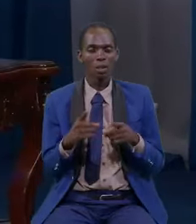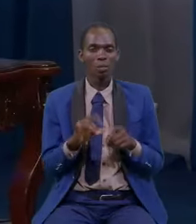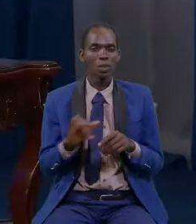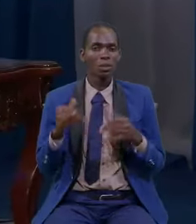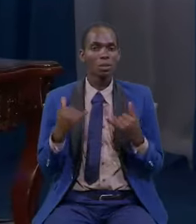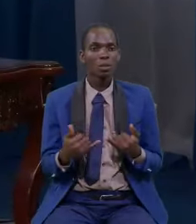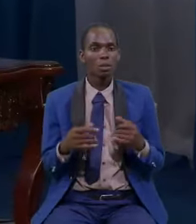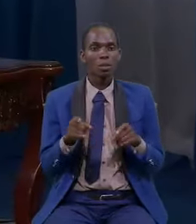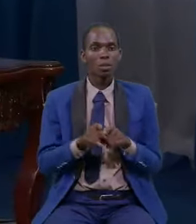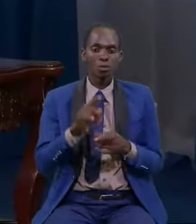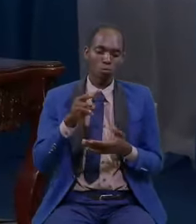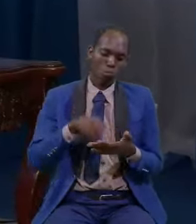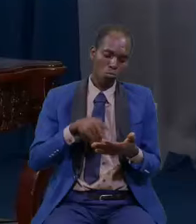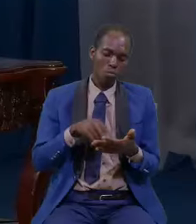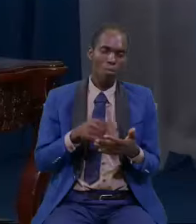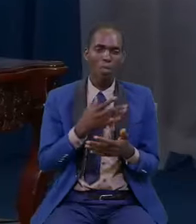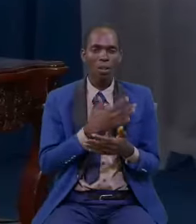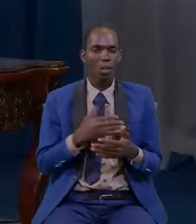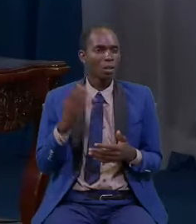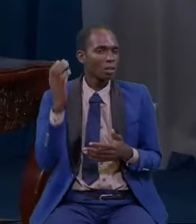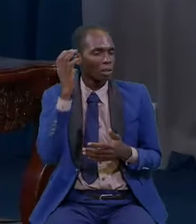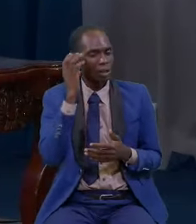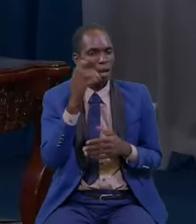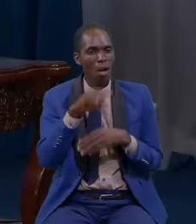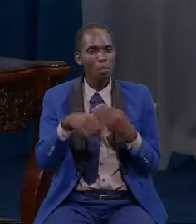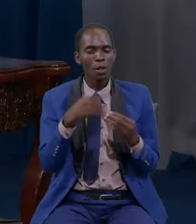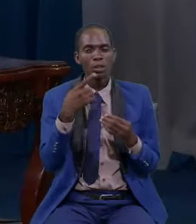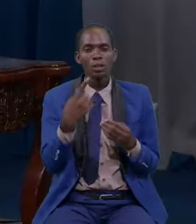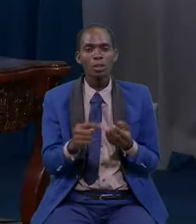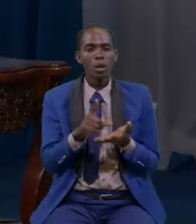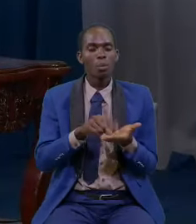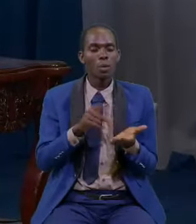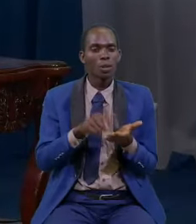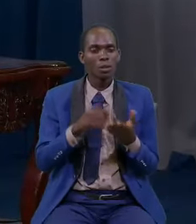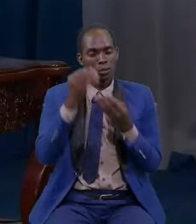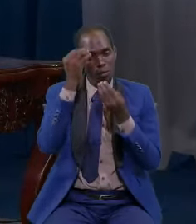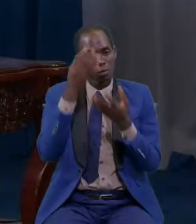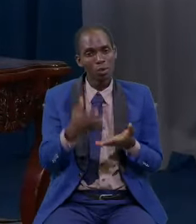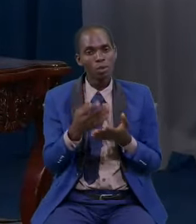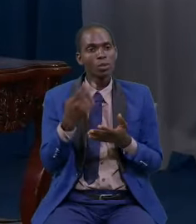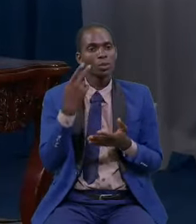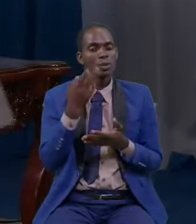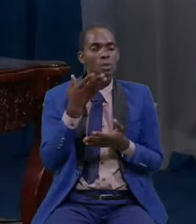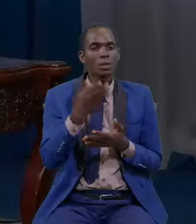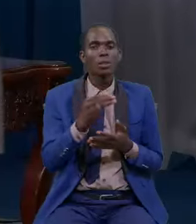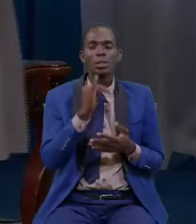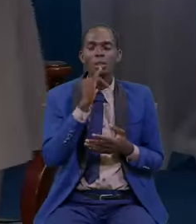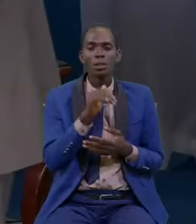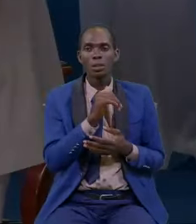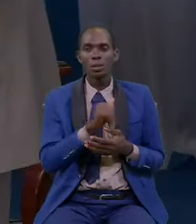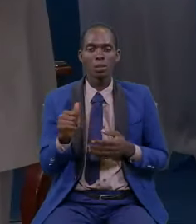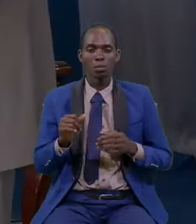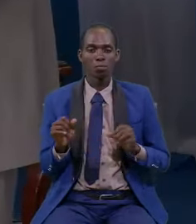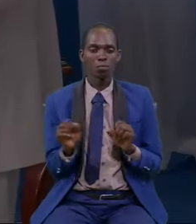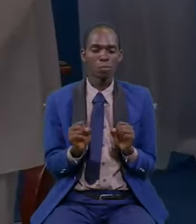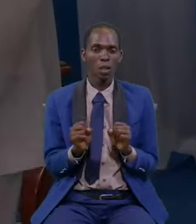hear the news, the shaking going on. I will shake all nations until